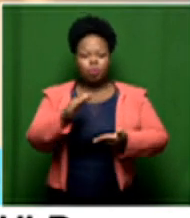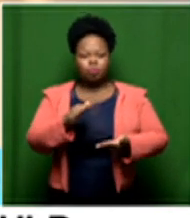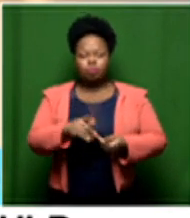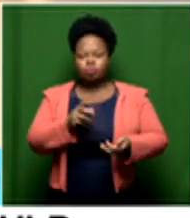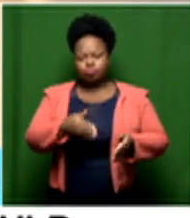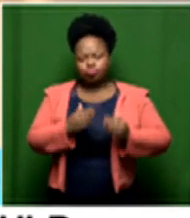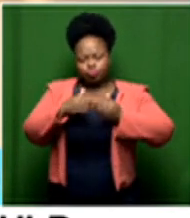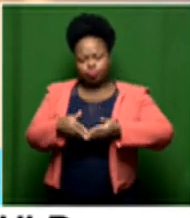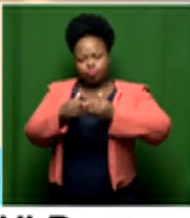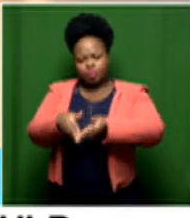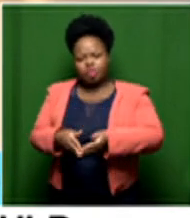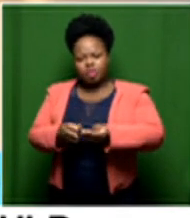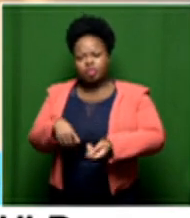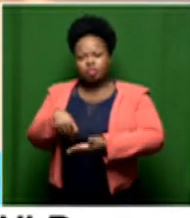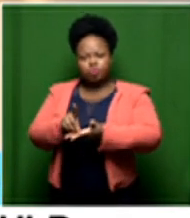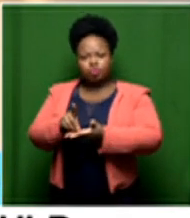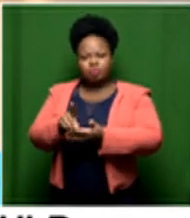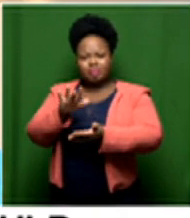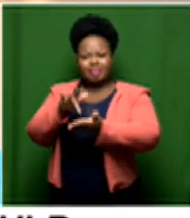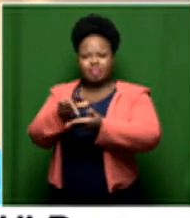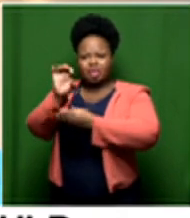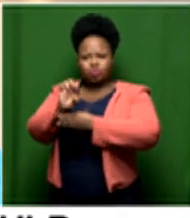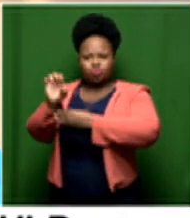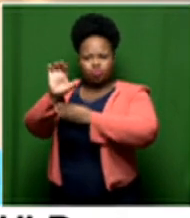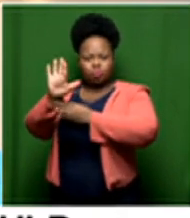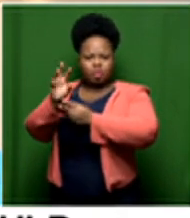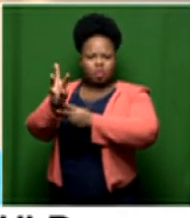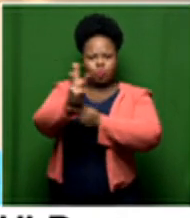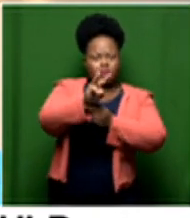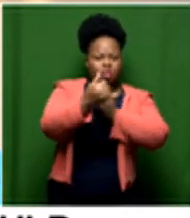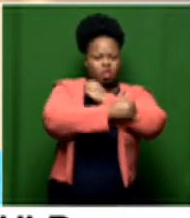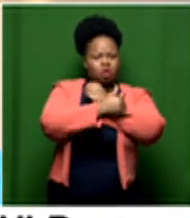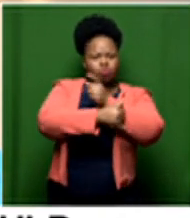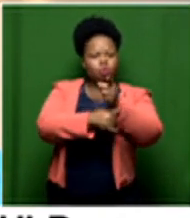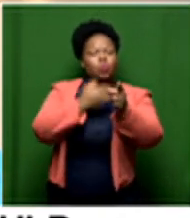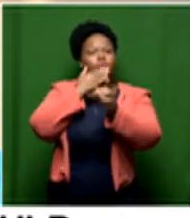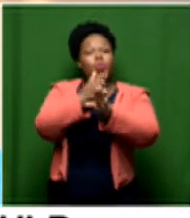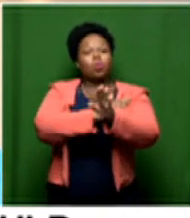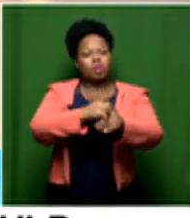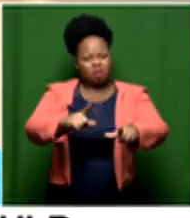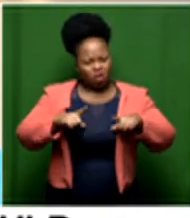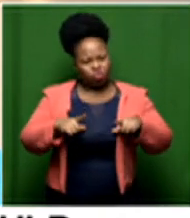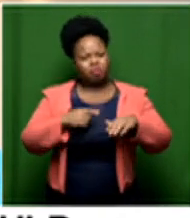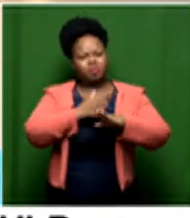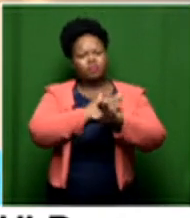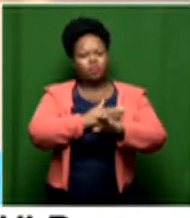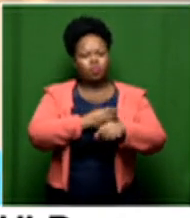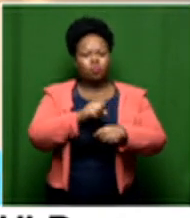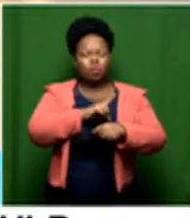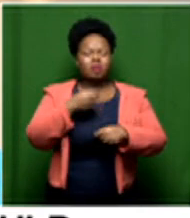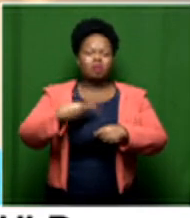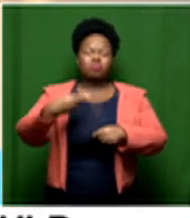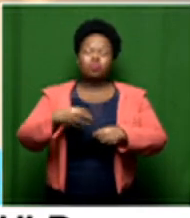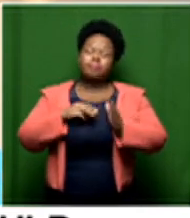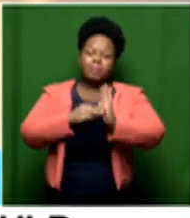be shipped to a distribution center in Europe, then rushed to the Western countries that have pre-ordered them by the hundreds of millions.